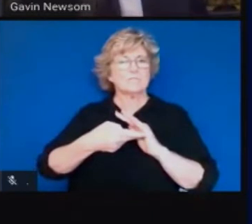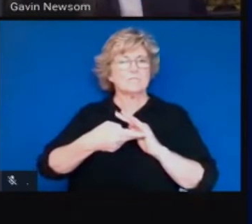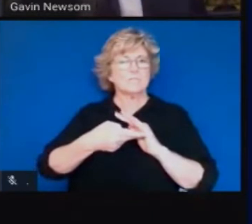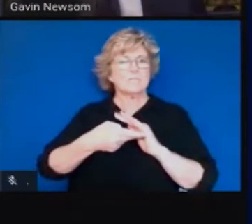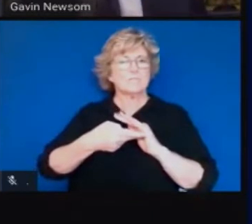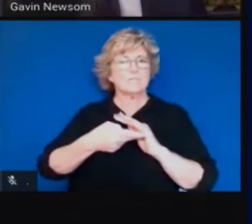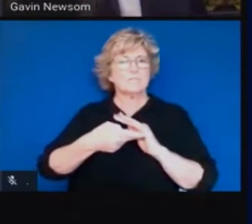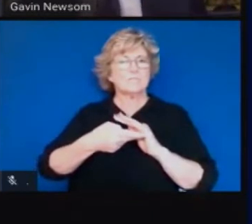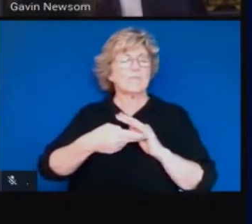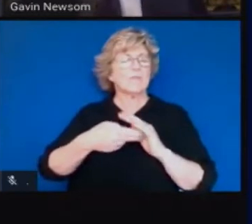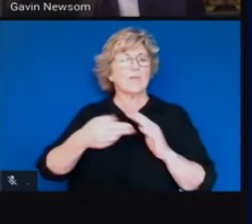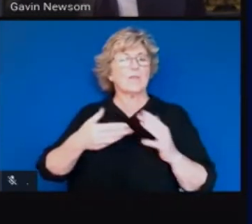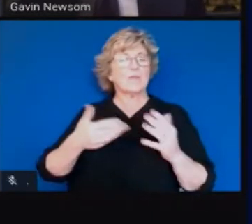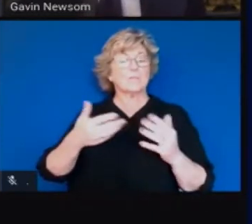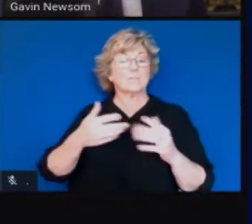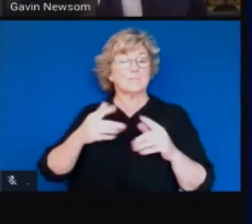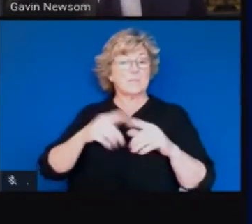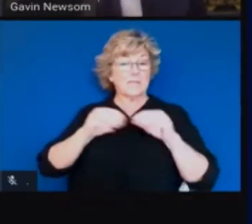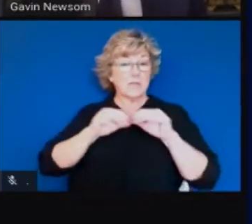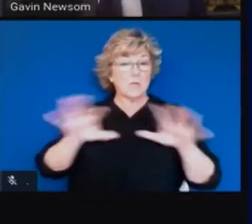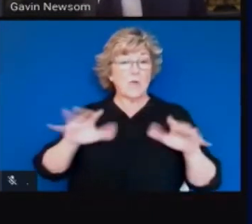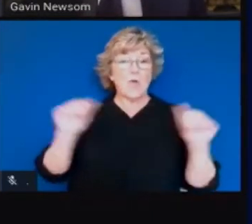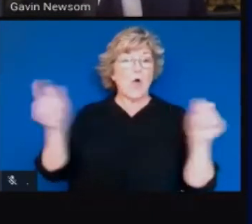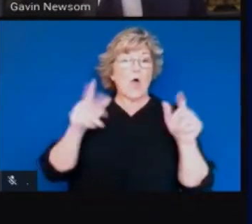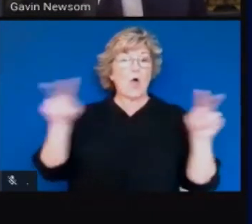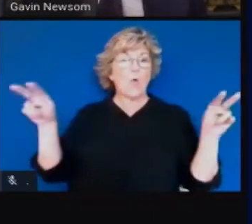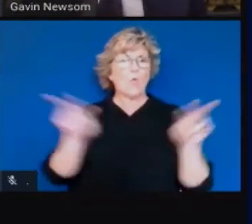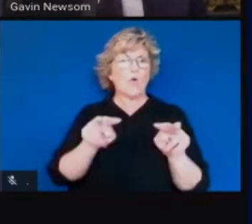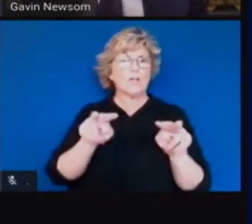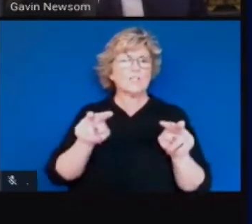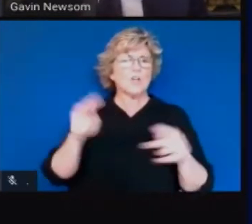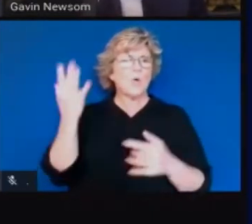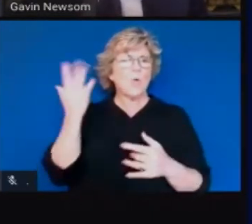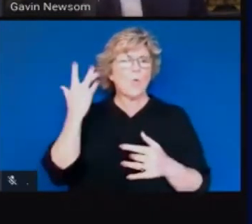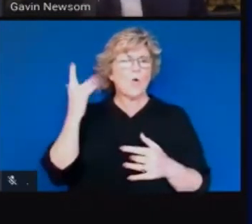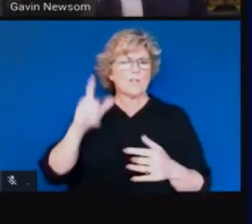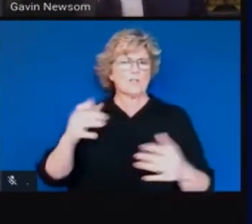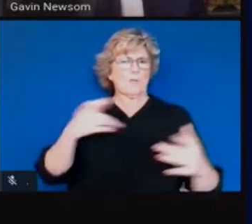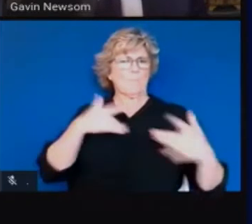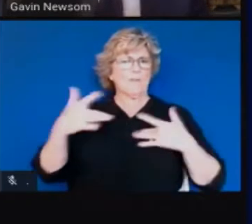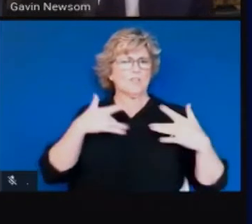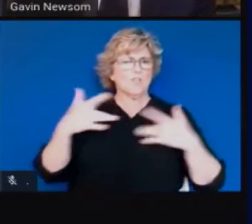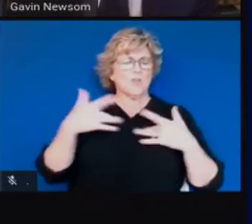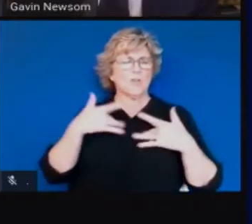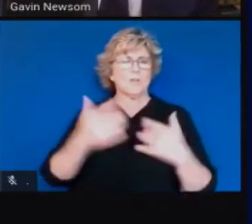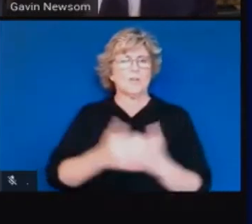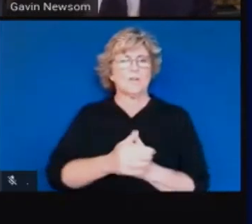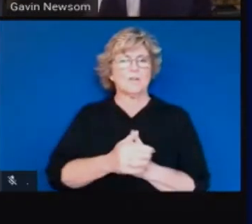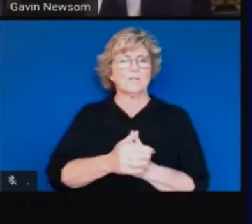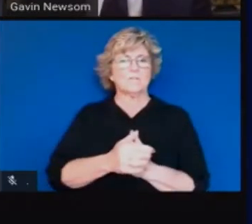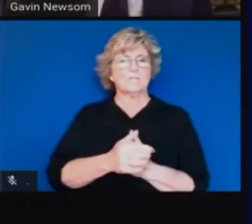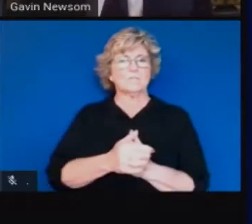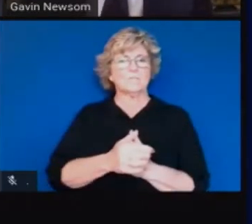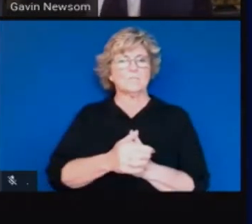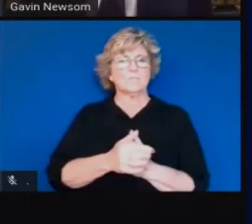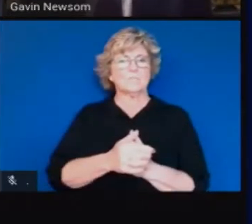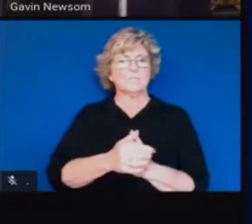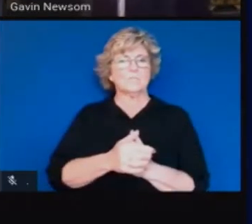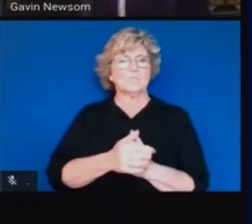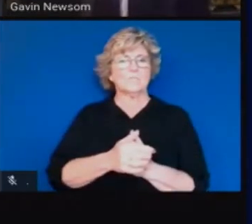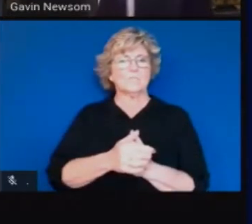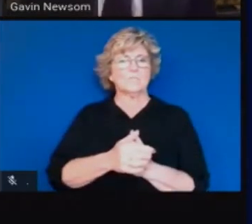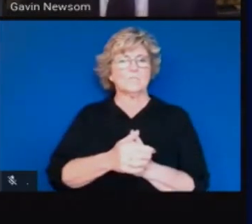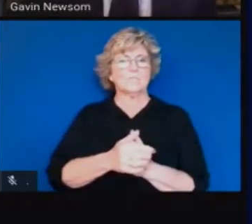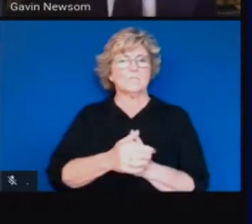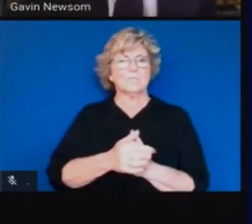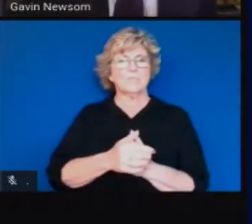and what it means to everybody watching, and why we should be concerned about it, why, though you're not